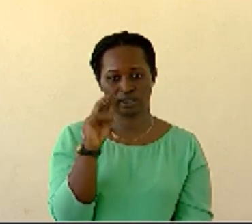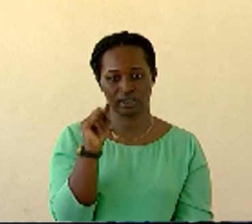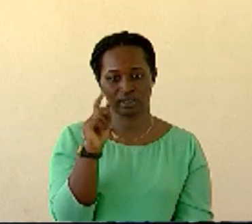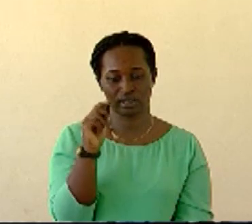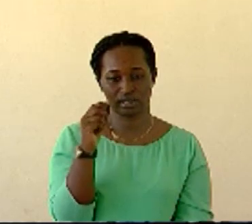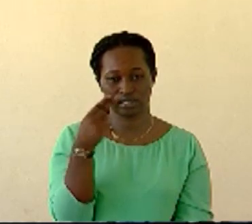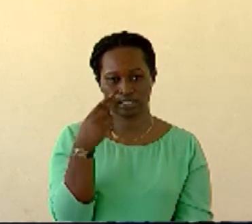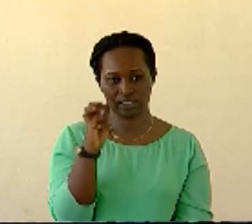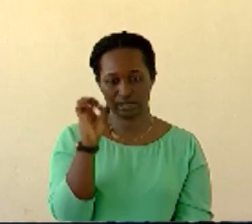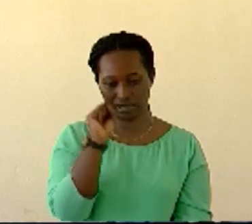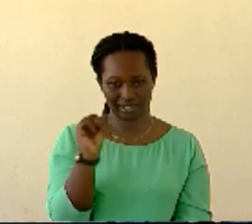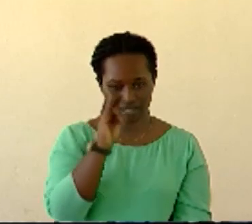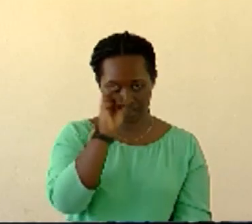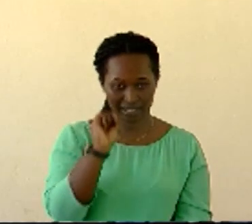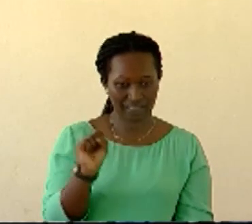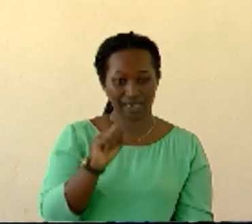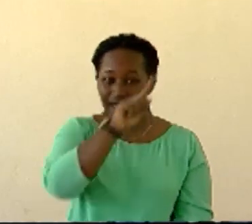remember photosynthesis?